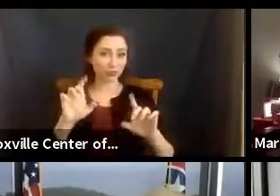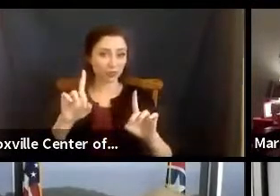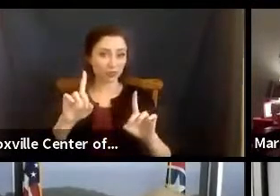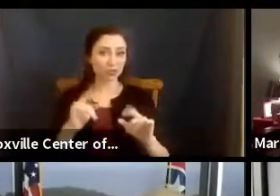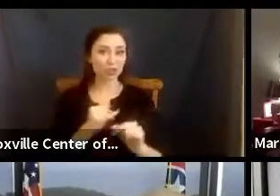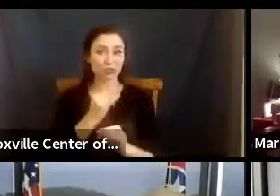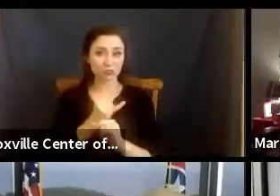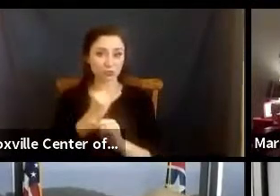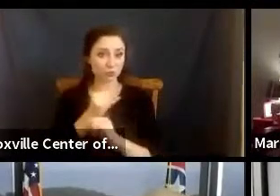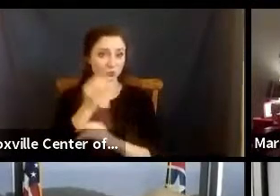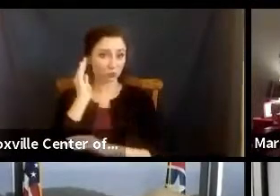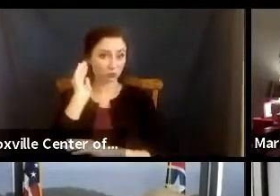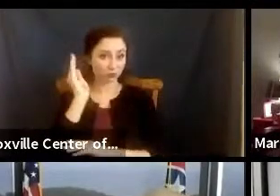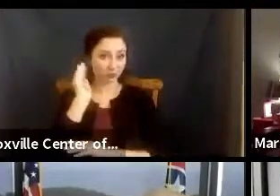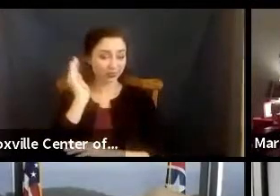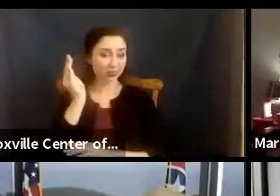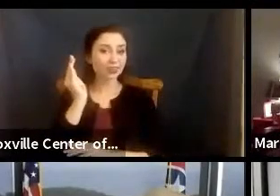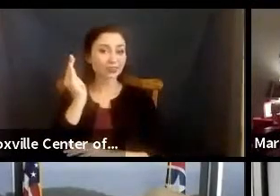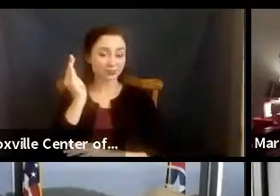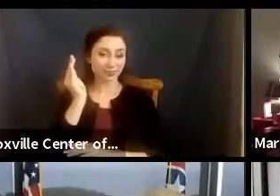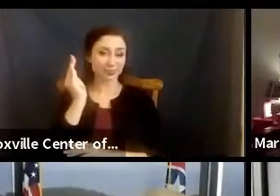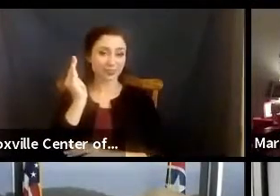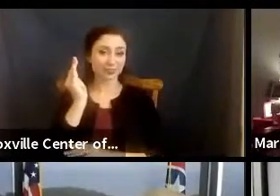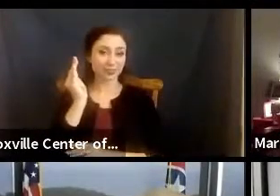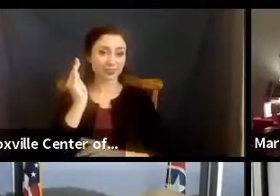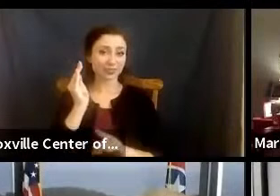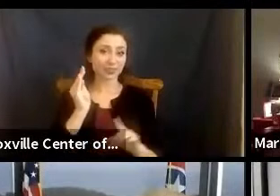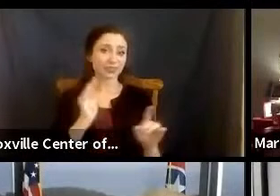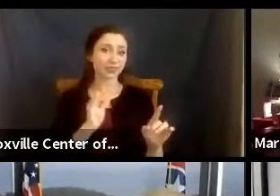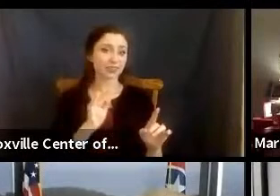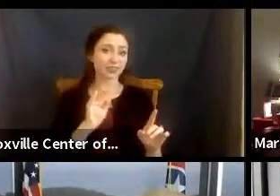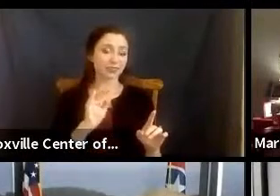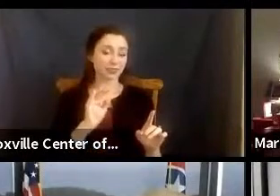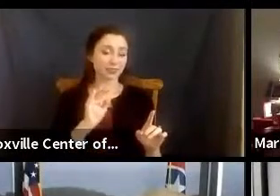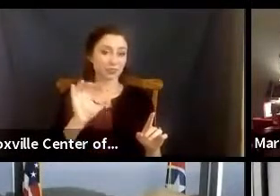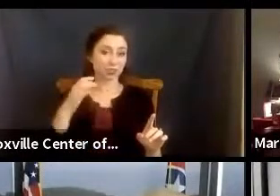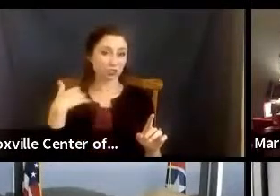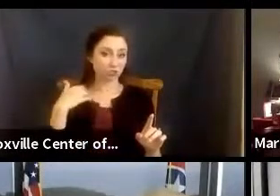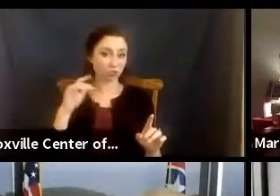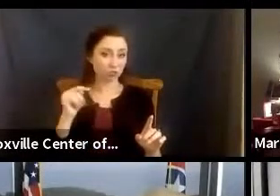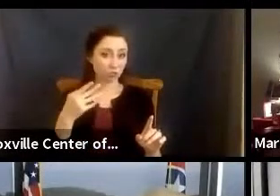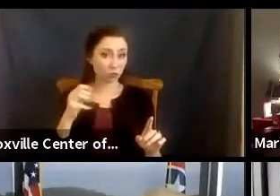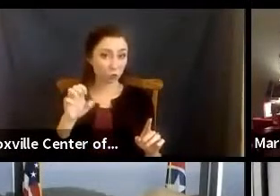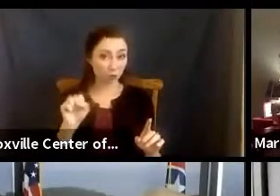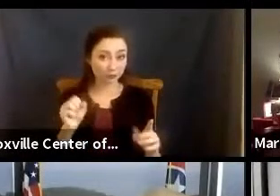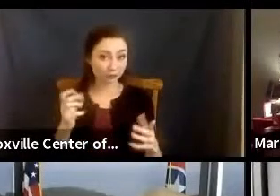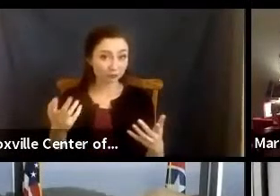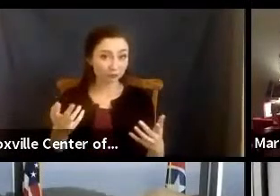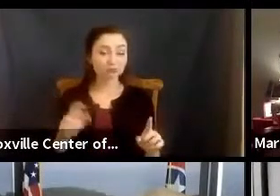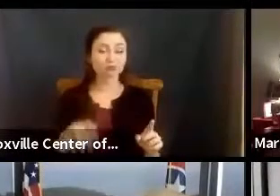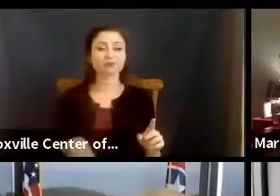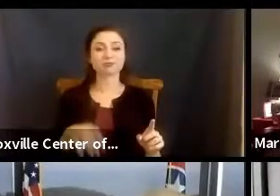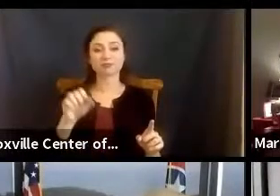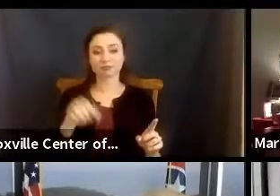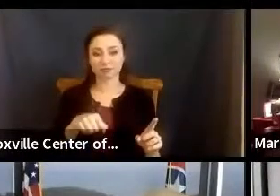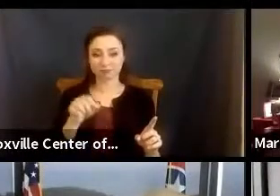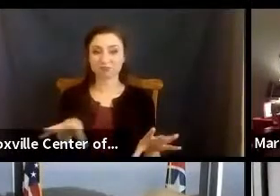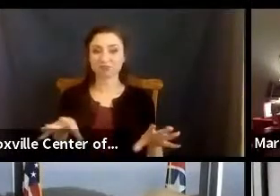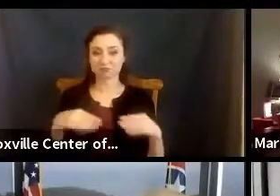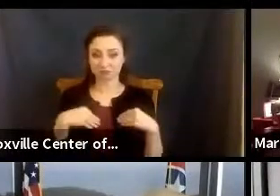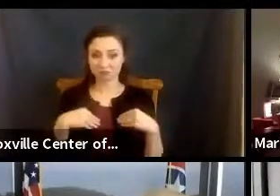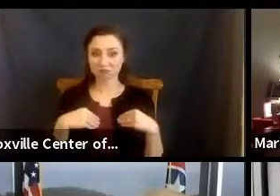Mayor Kincannon and Chief Thomas, if that's possible. I think that would be fine if it's okay with